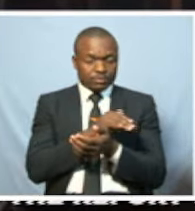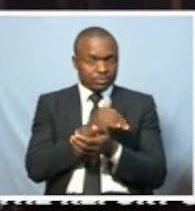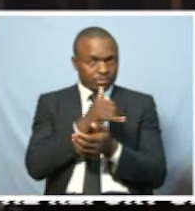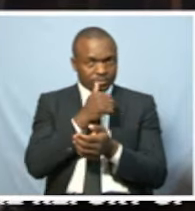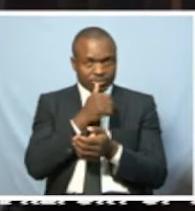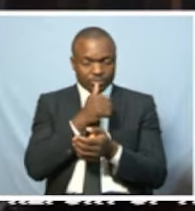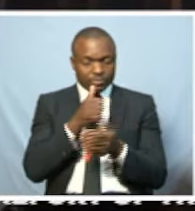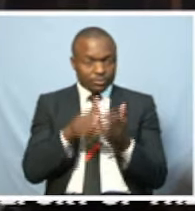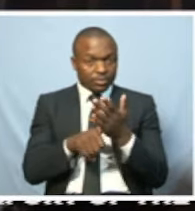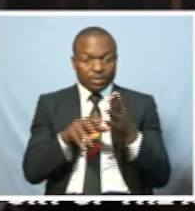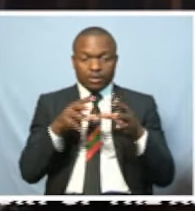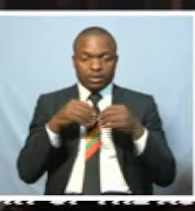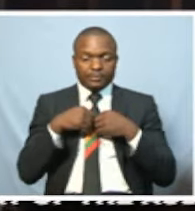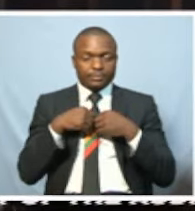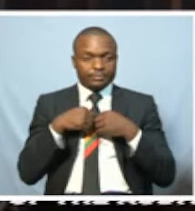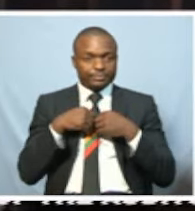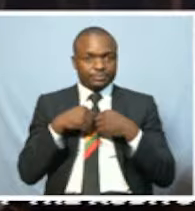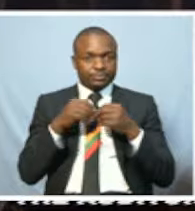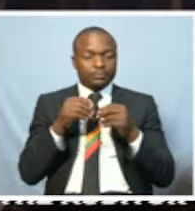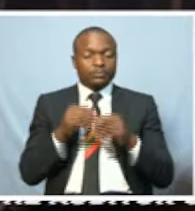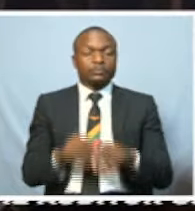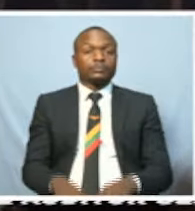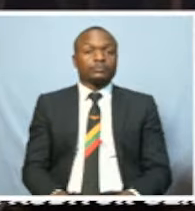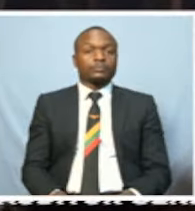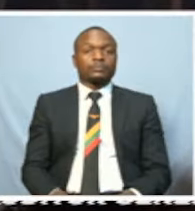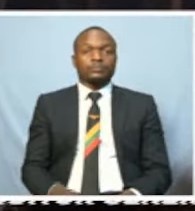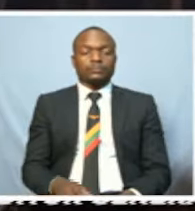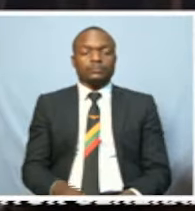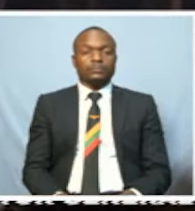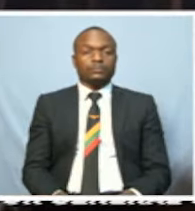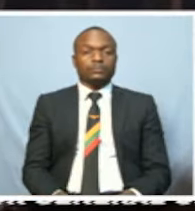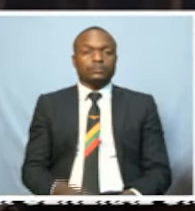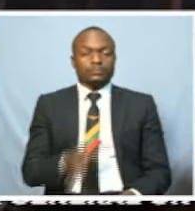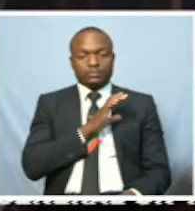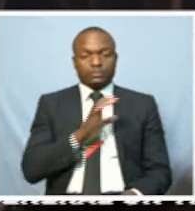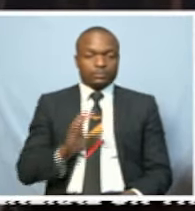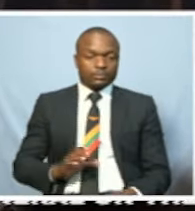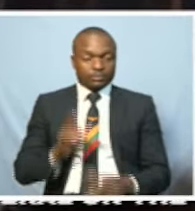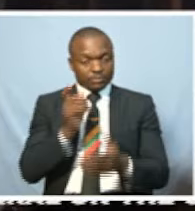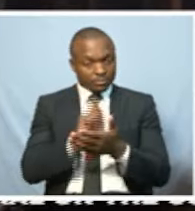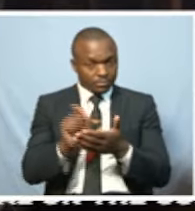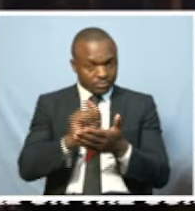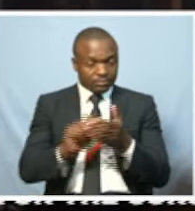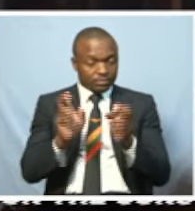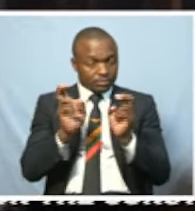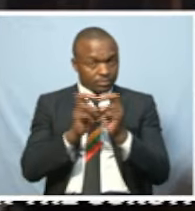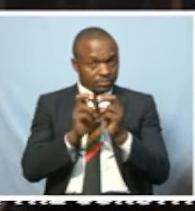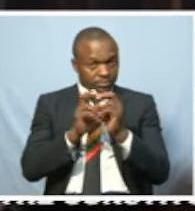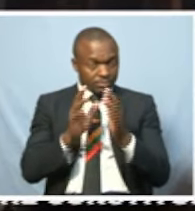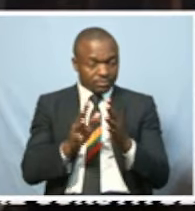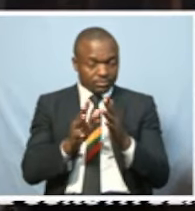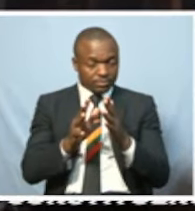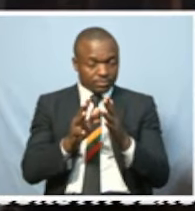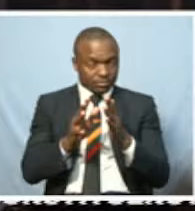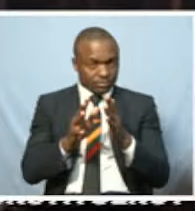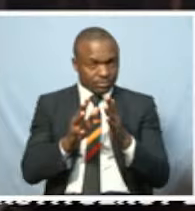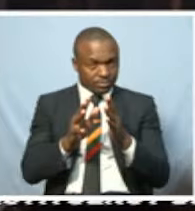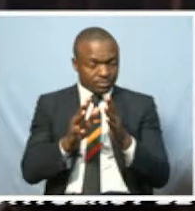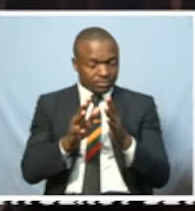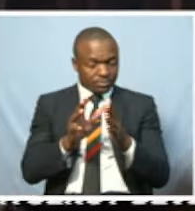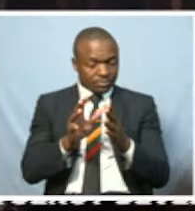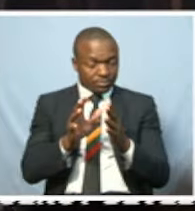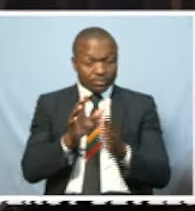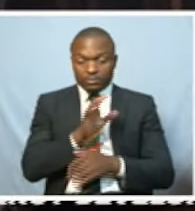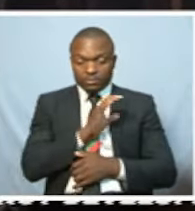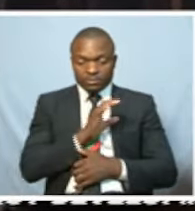wrote to the contractor, then the contractor gave a letter of acceptance. So